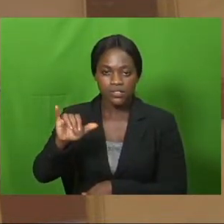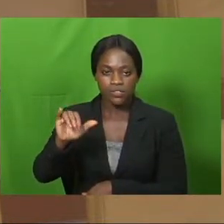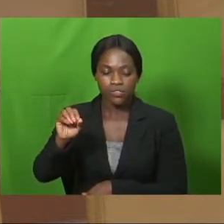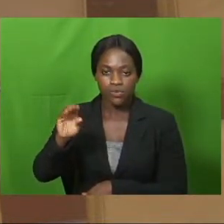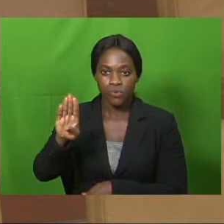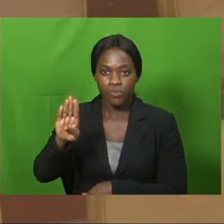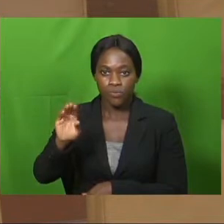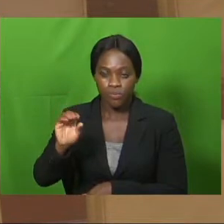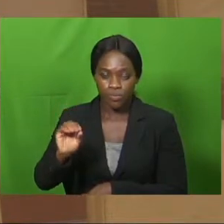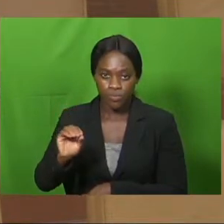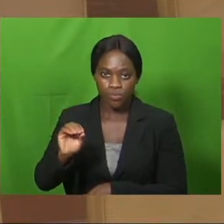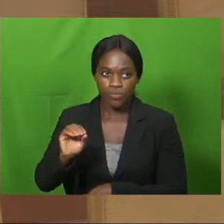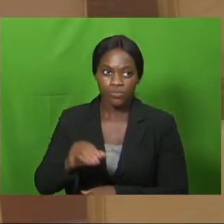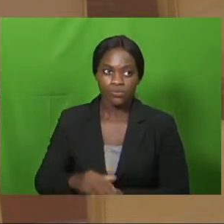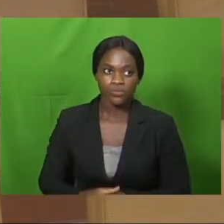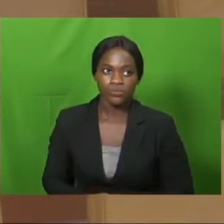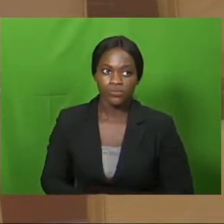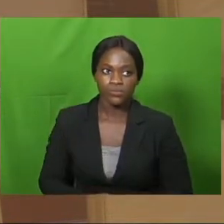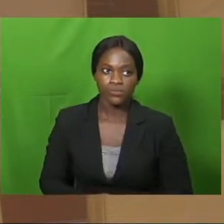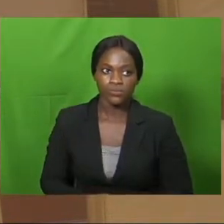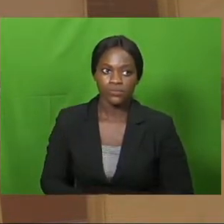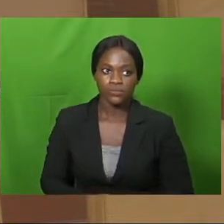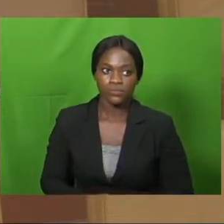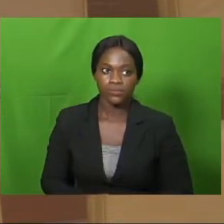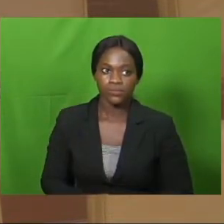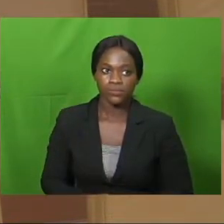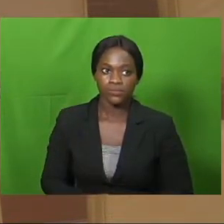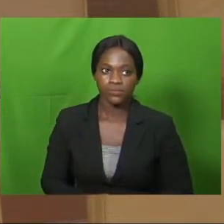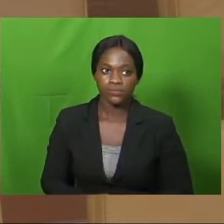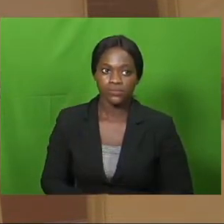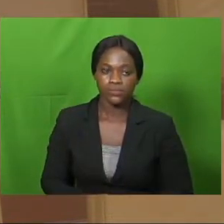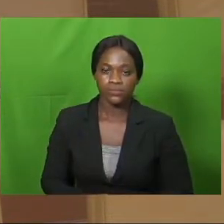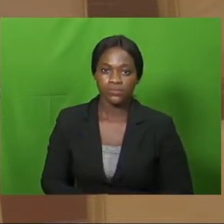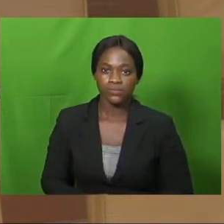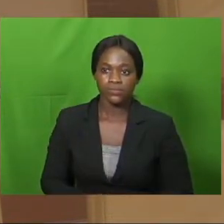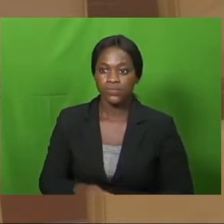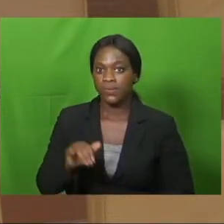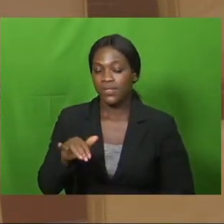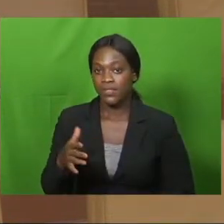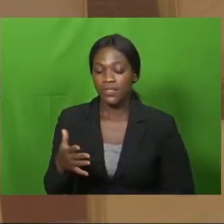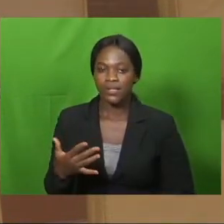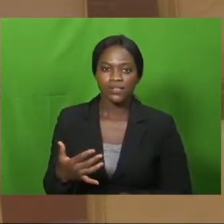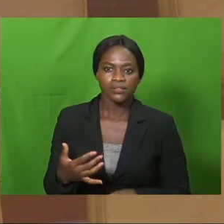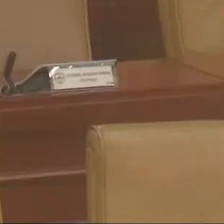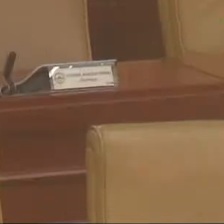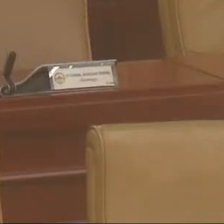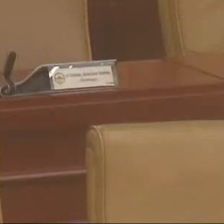rather. And it applies to 15 as well. Thank you.